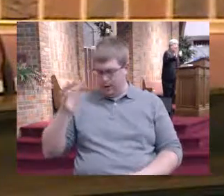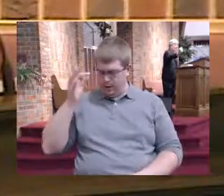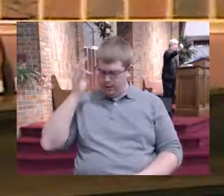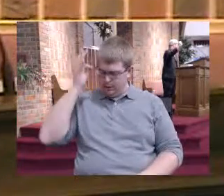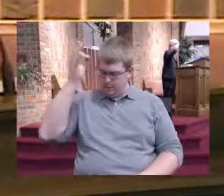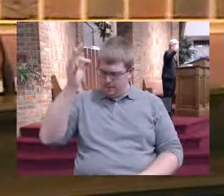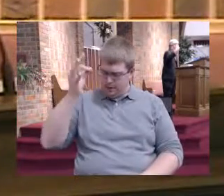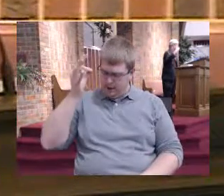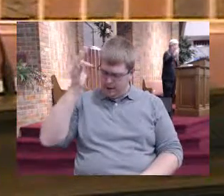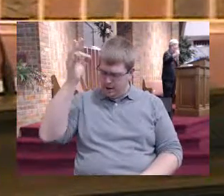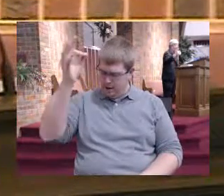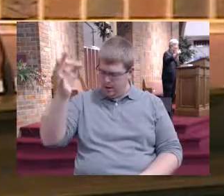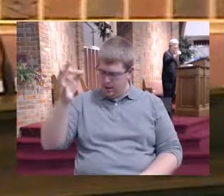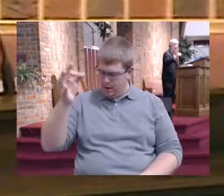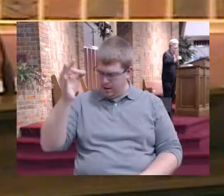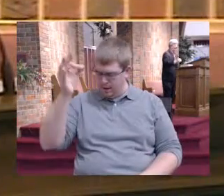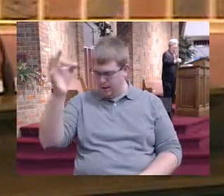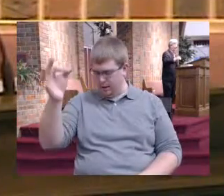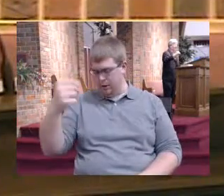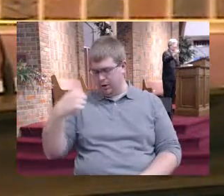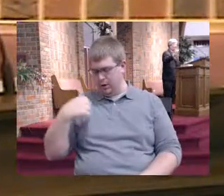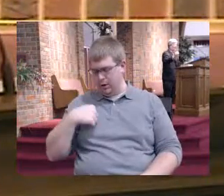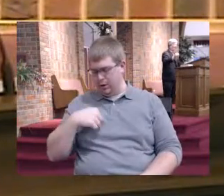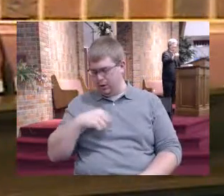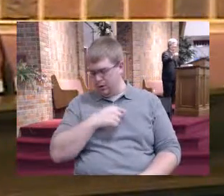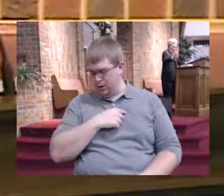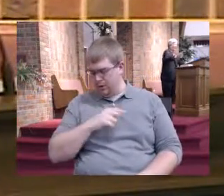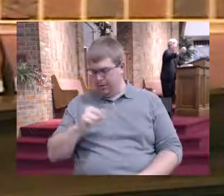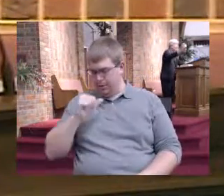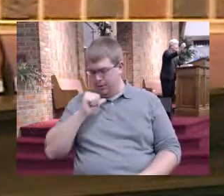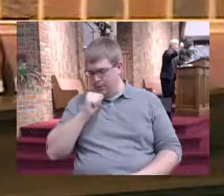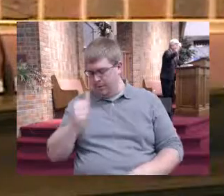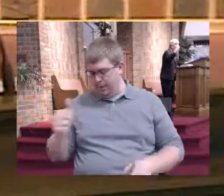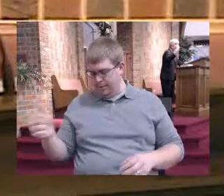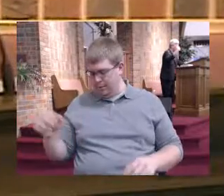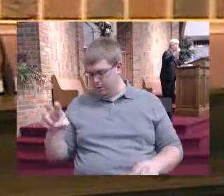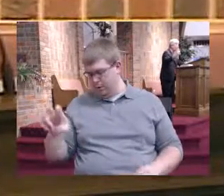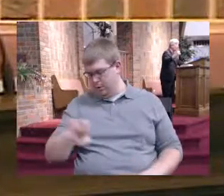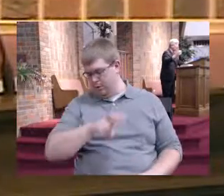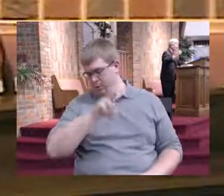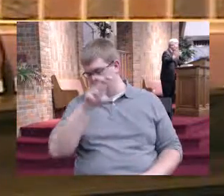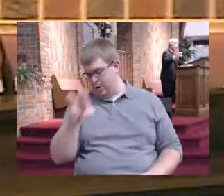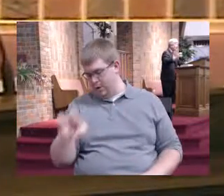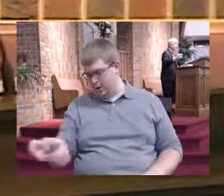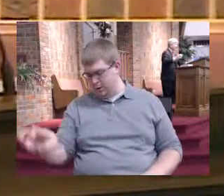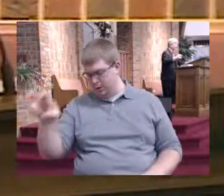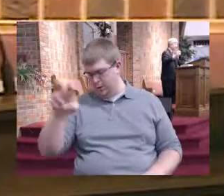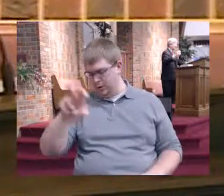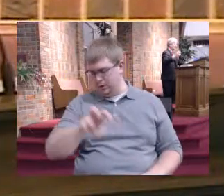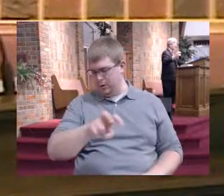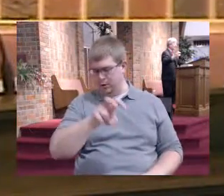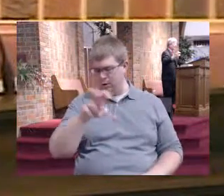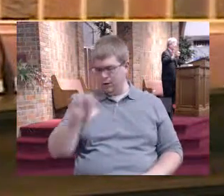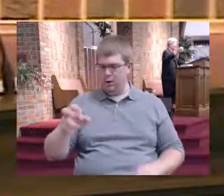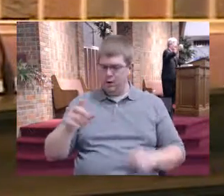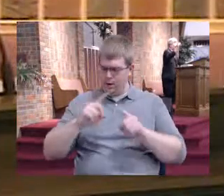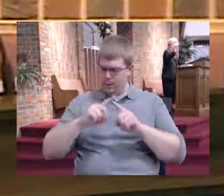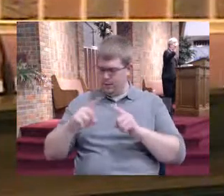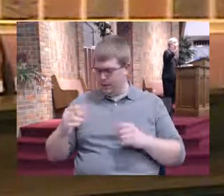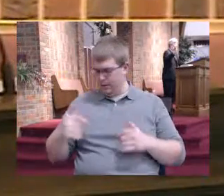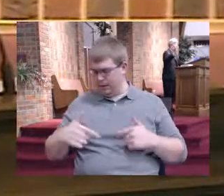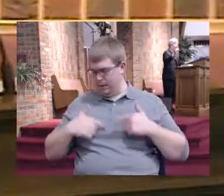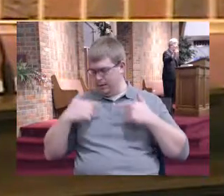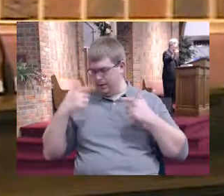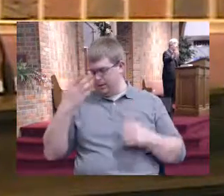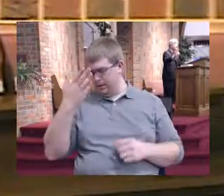old. And someday yonder we'll never more wander,